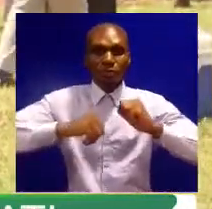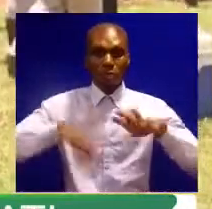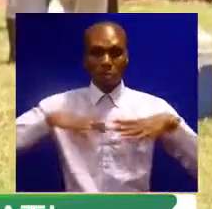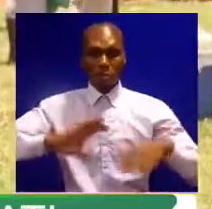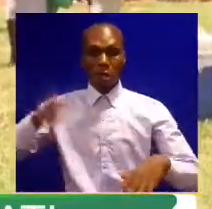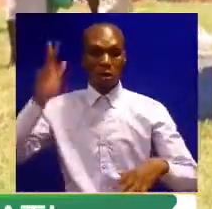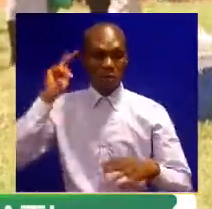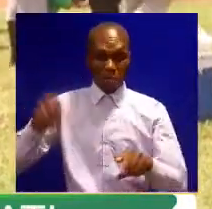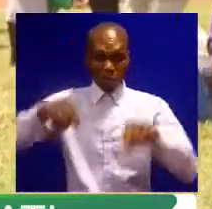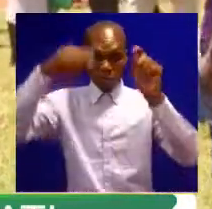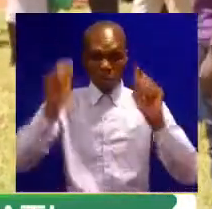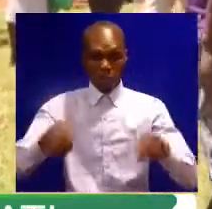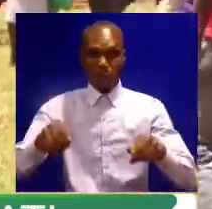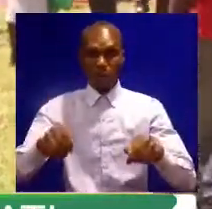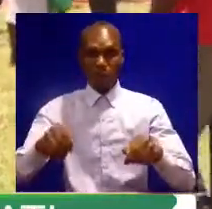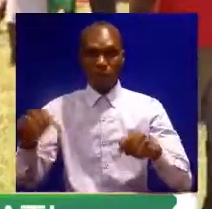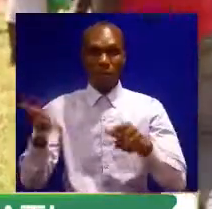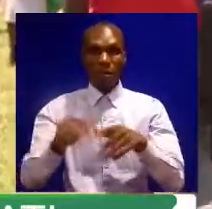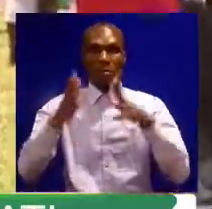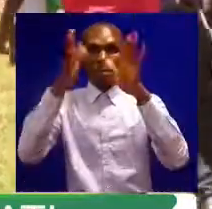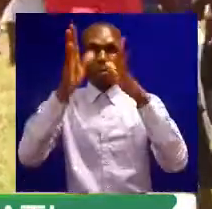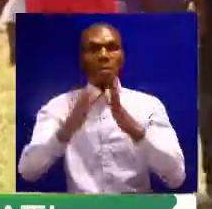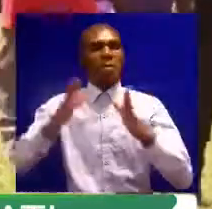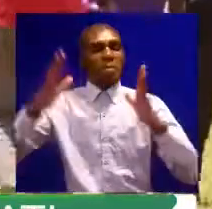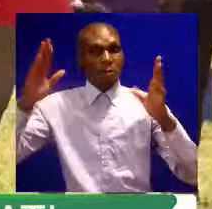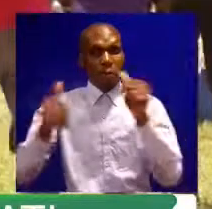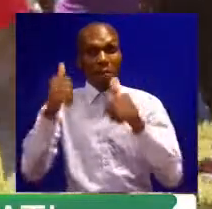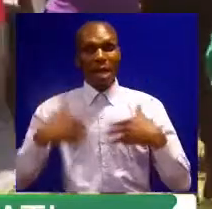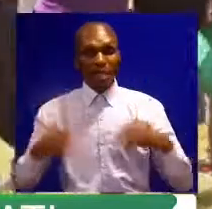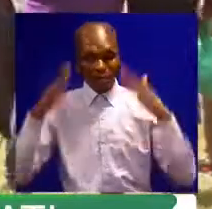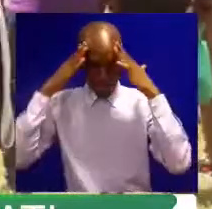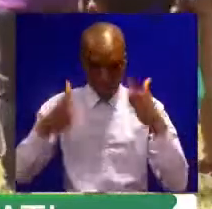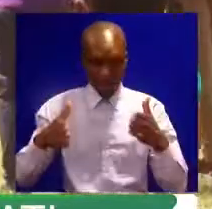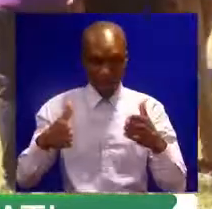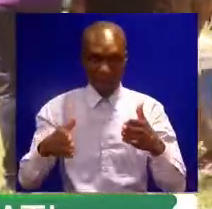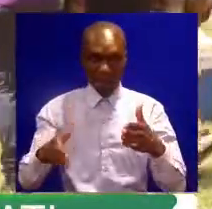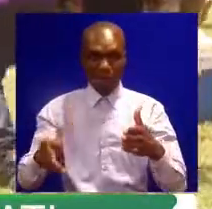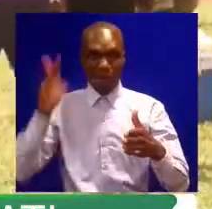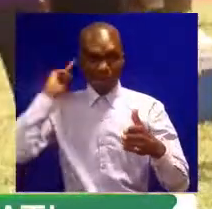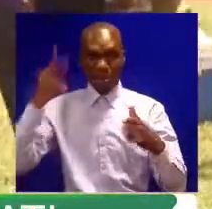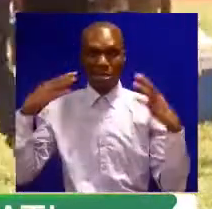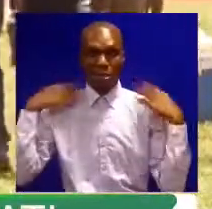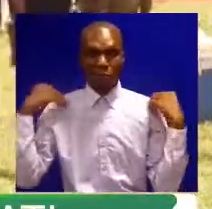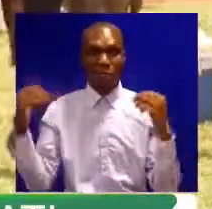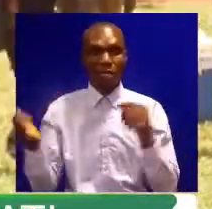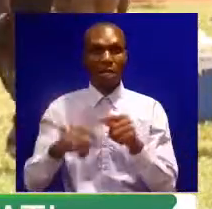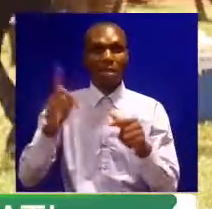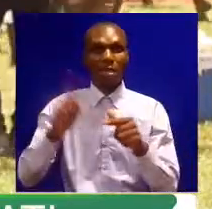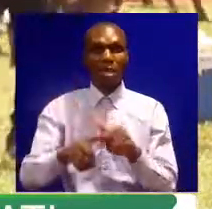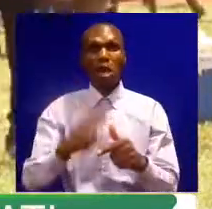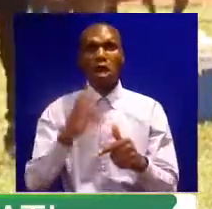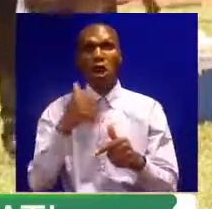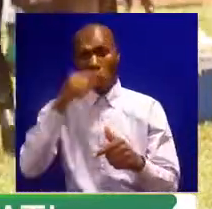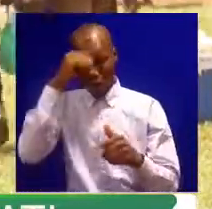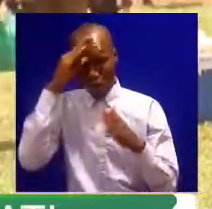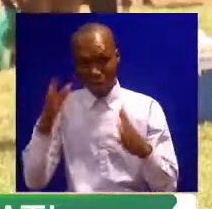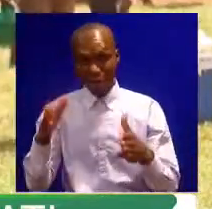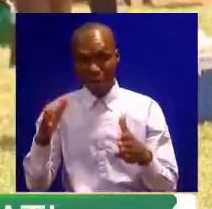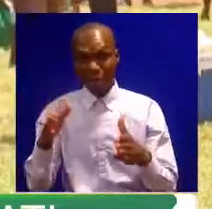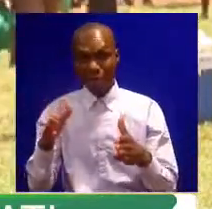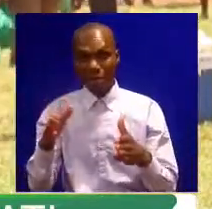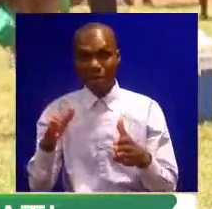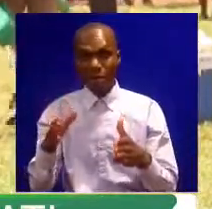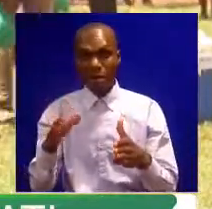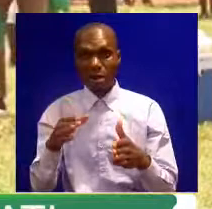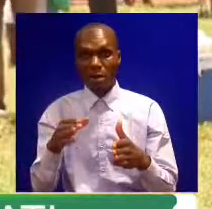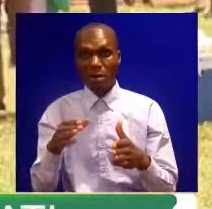Kisii asiritu kolero asomo nyago munye na bere ko koreka na igaseke tikya uti stadium abwa sebo yo mu gaba na gwe county ya Kisii oyo